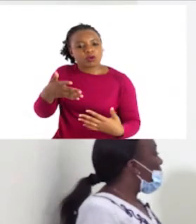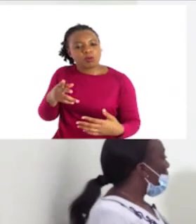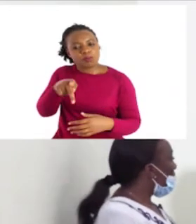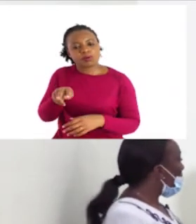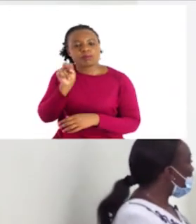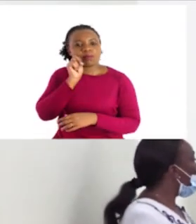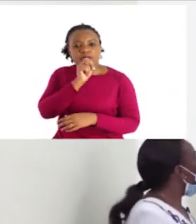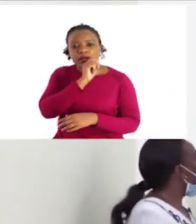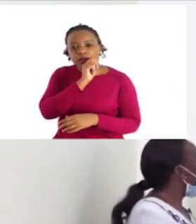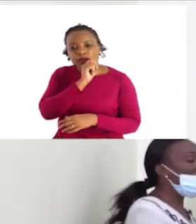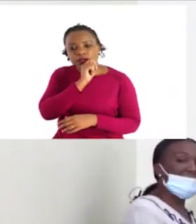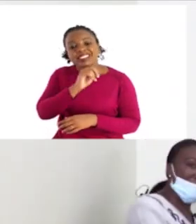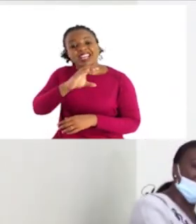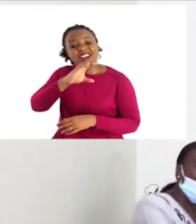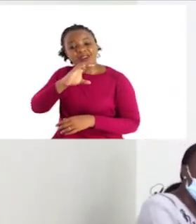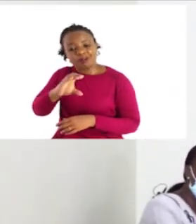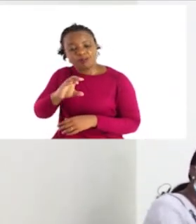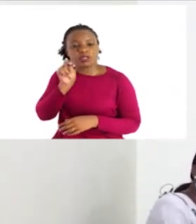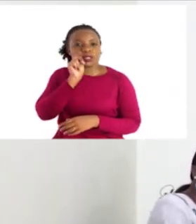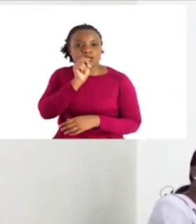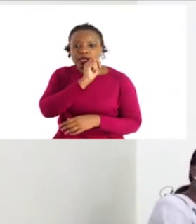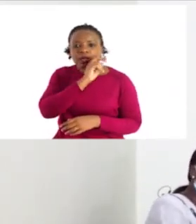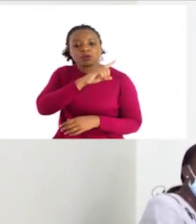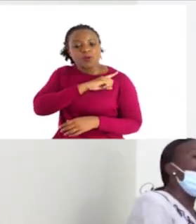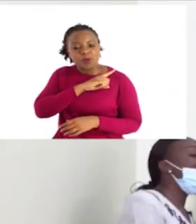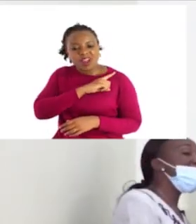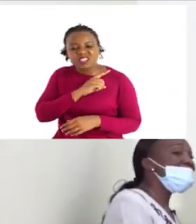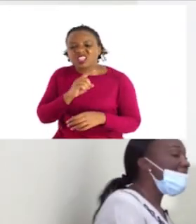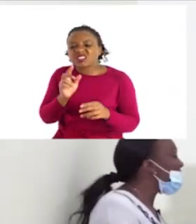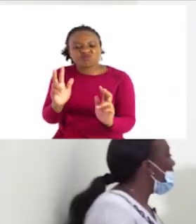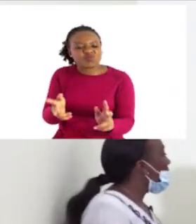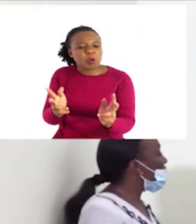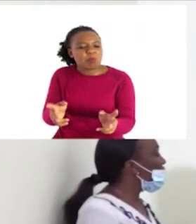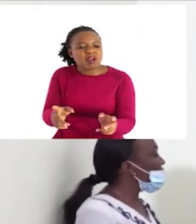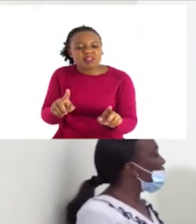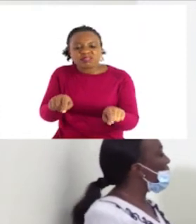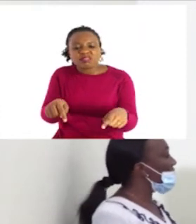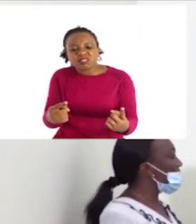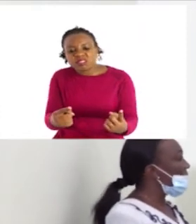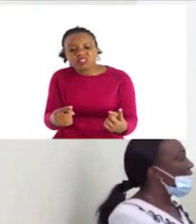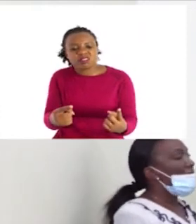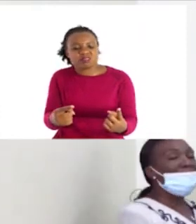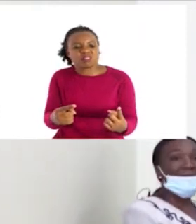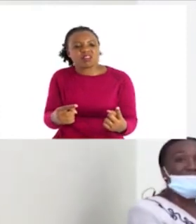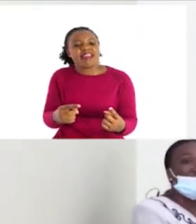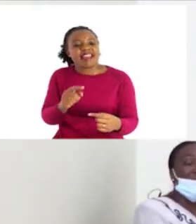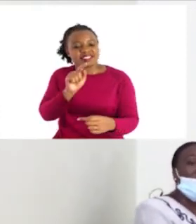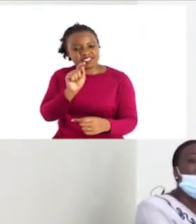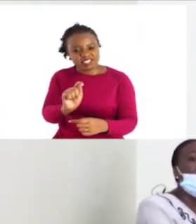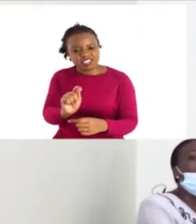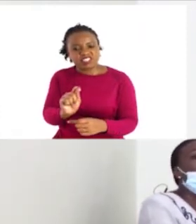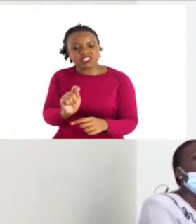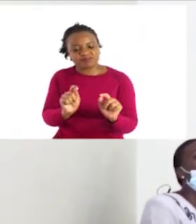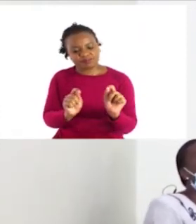noun because it names an ordinary object and it starts with a small letter. All right, we